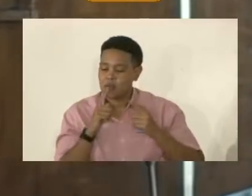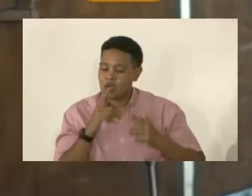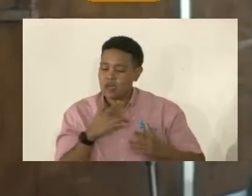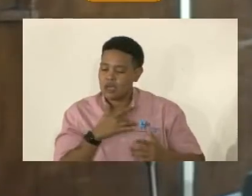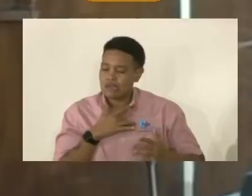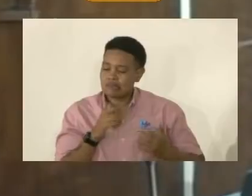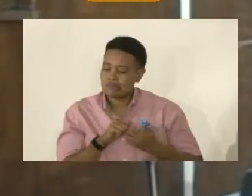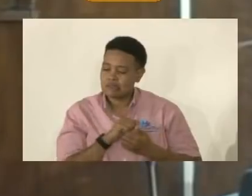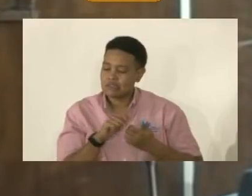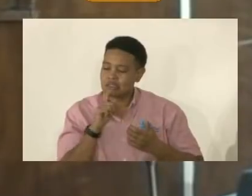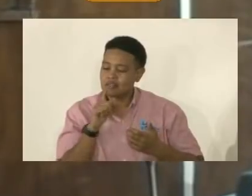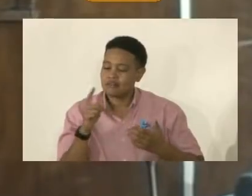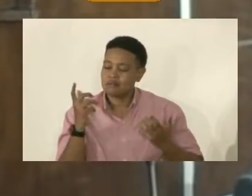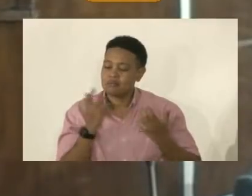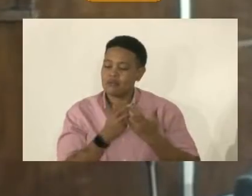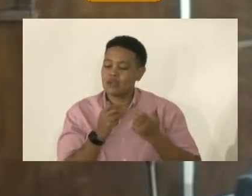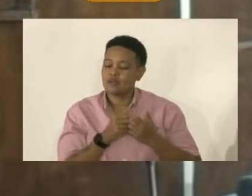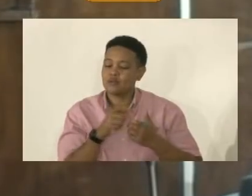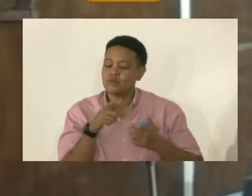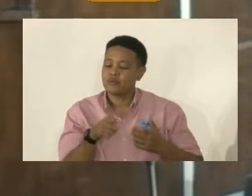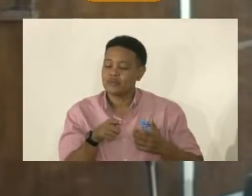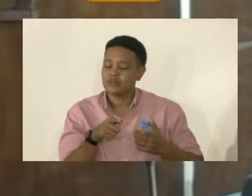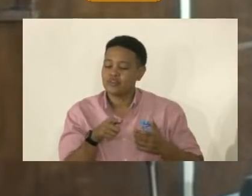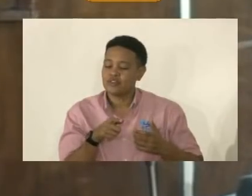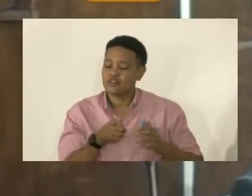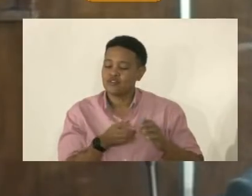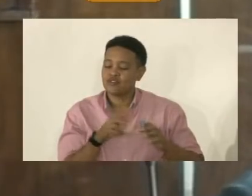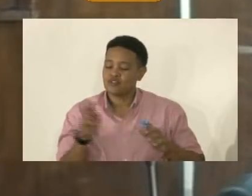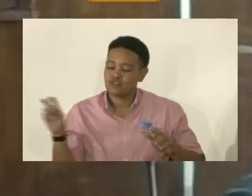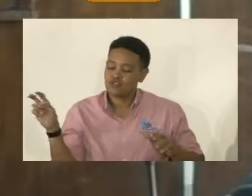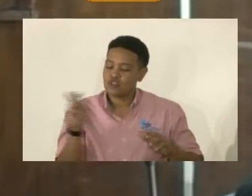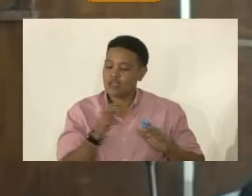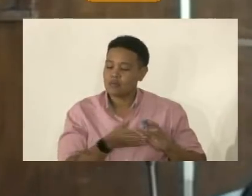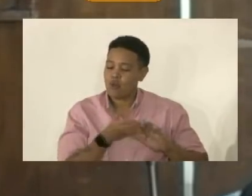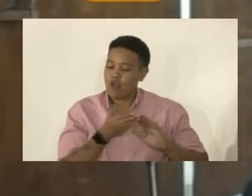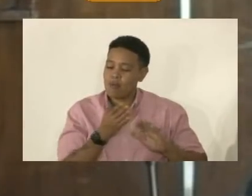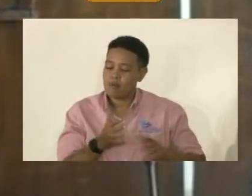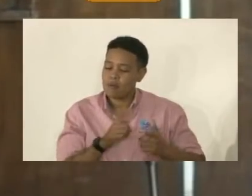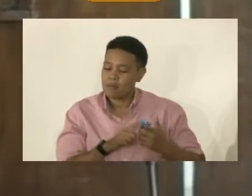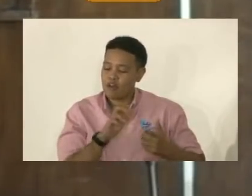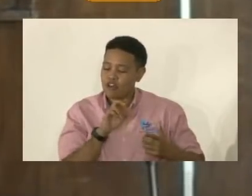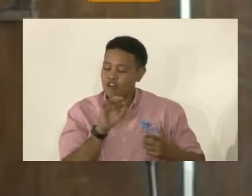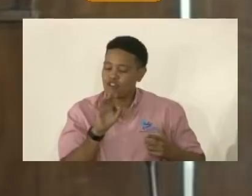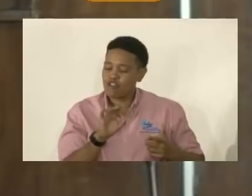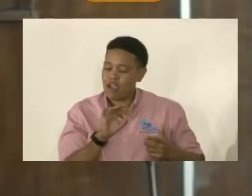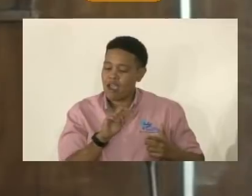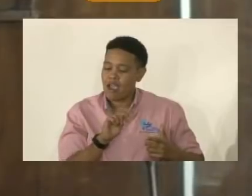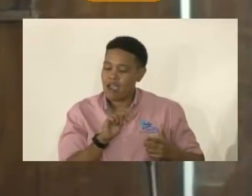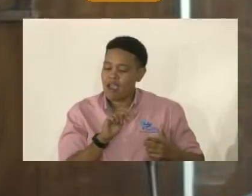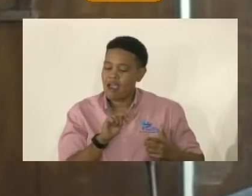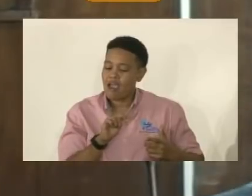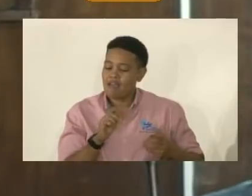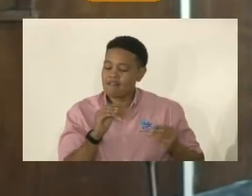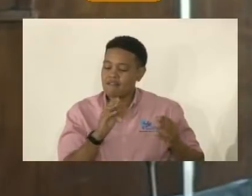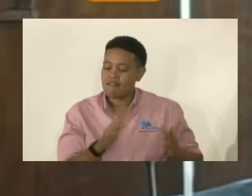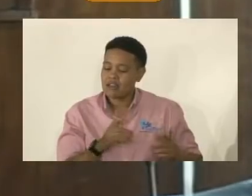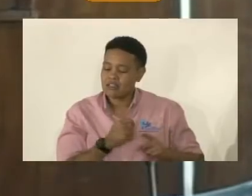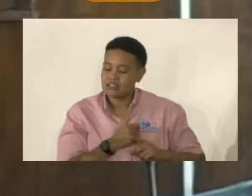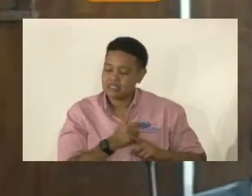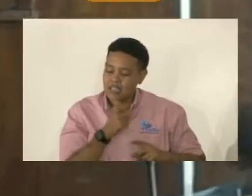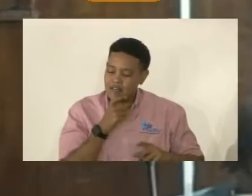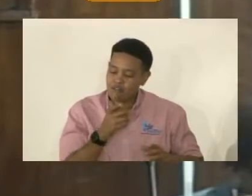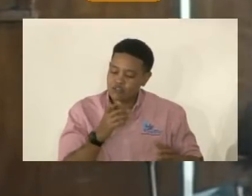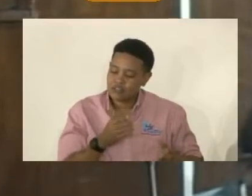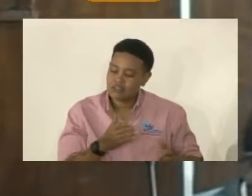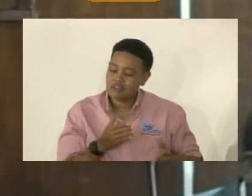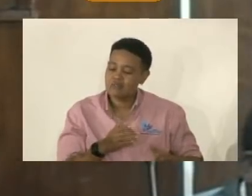heartbreaking treatment meted out to the ground transport operators and the craft vendors who were recently prevented from earning their